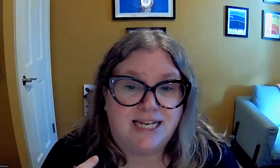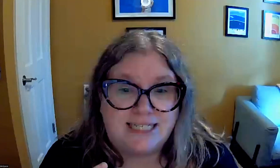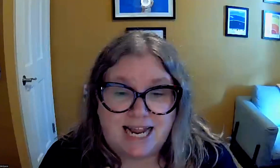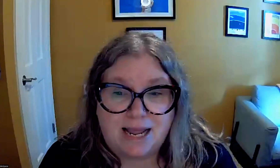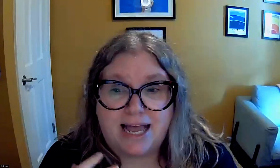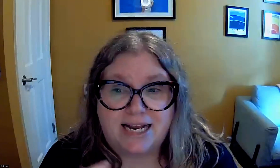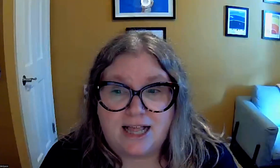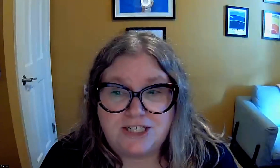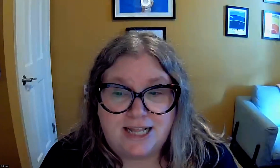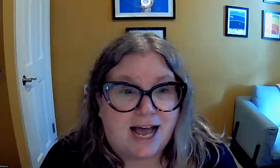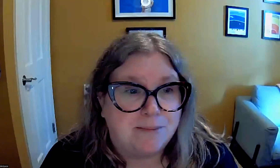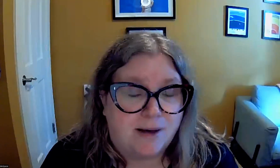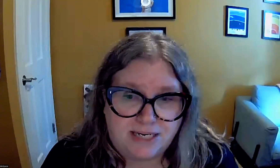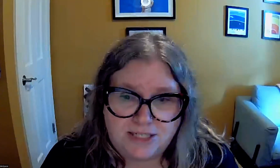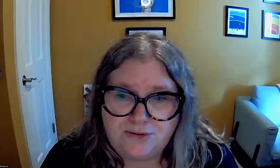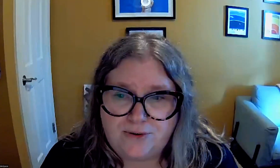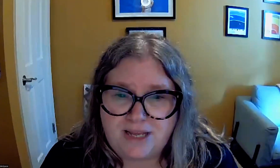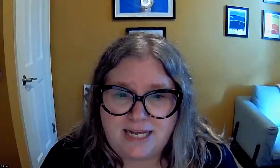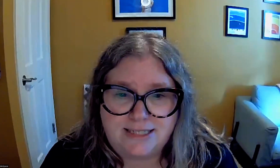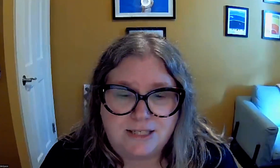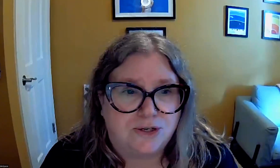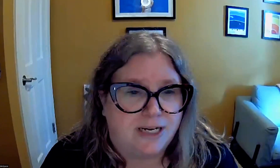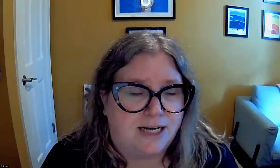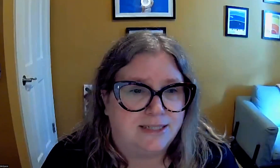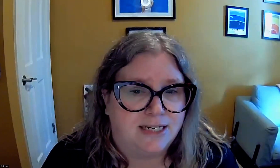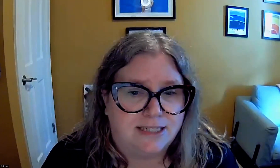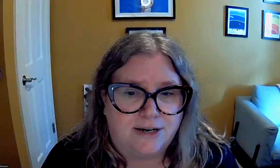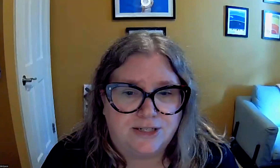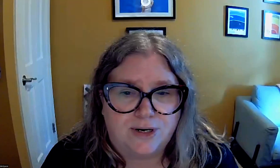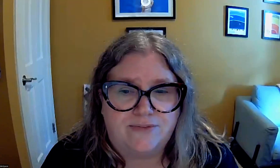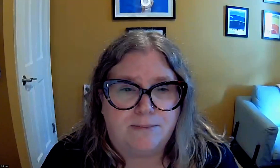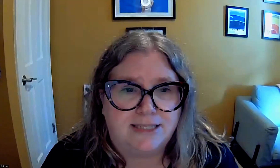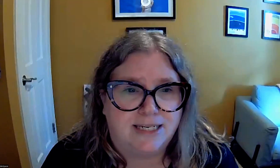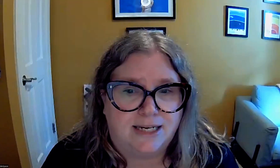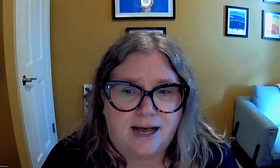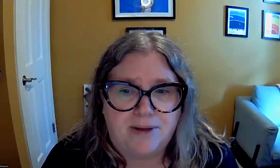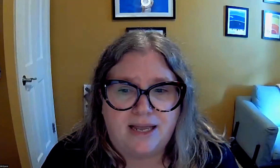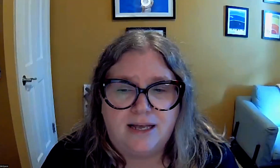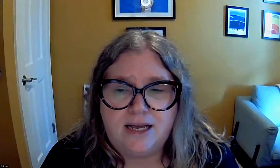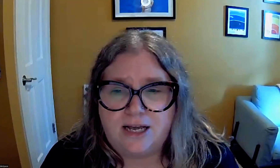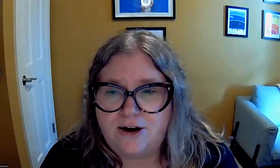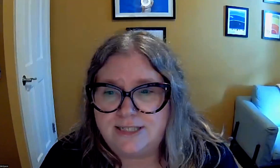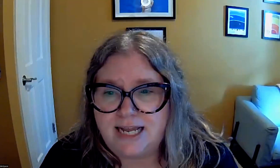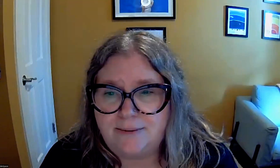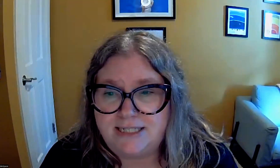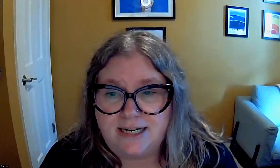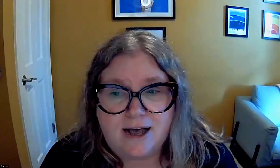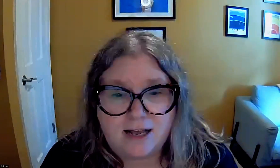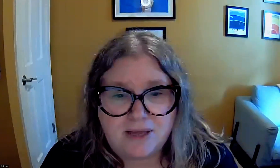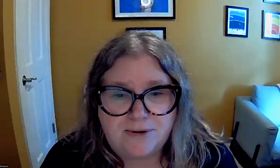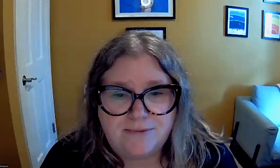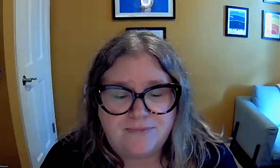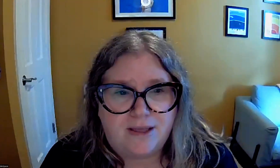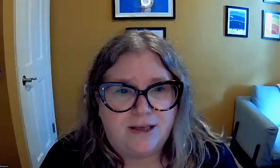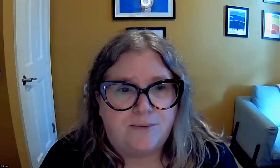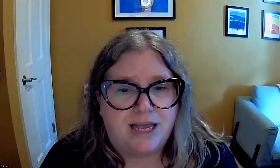like to begin today by acknowledging that I'm coming to you from the ancestral and unceded territory of the Munsee, Lenape, Canarsie, and